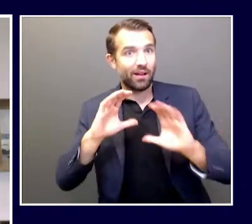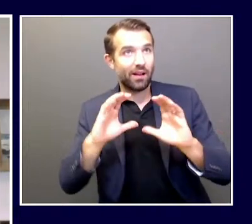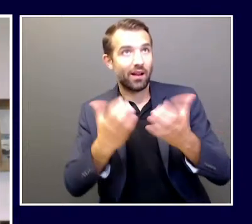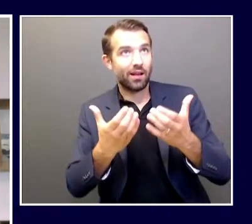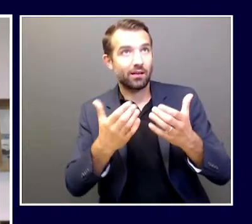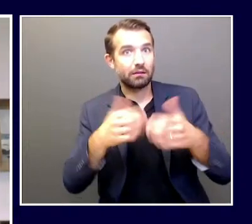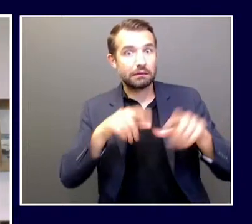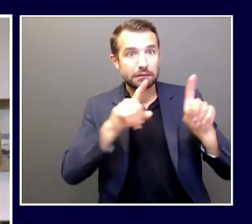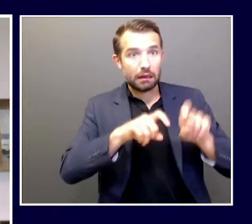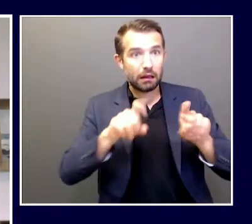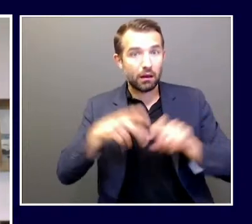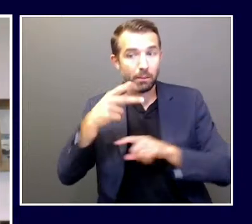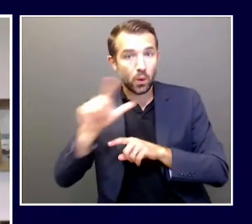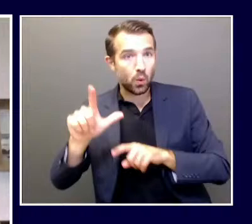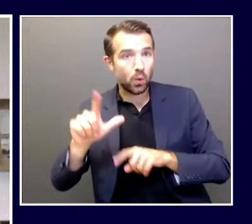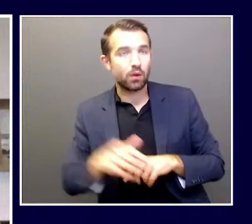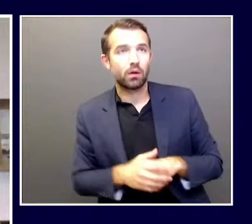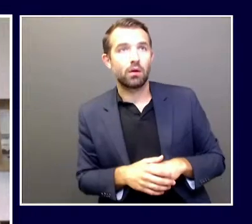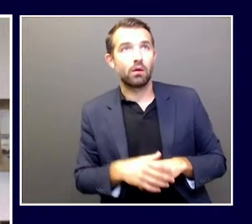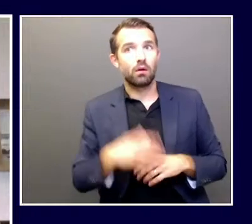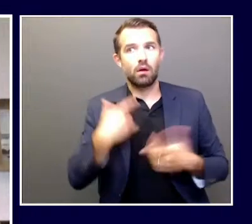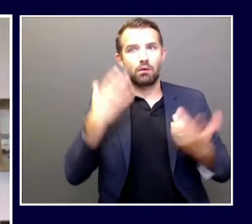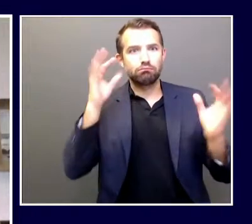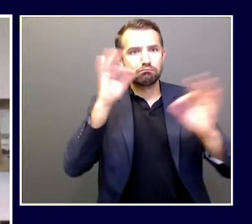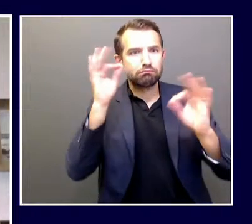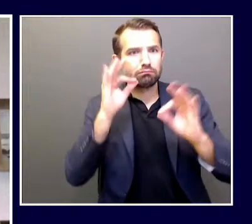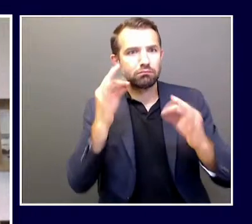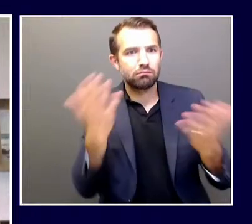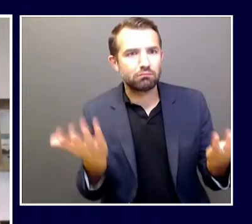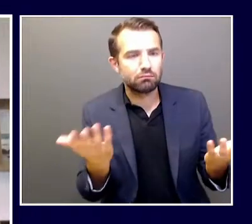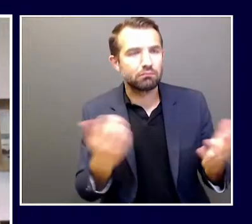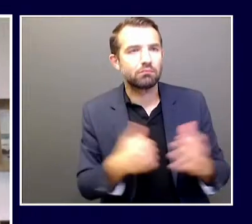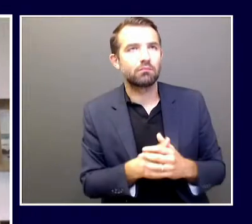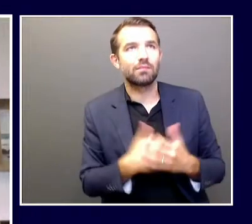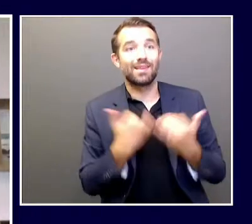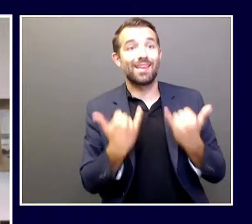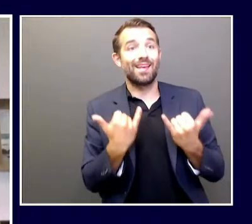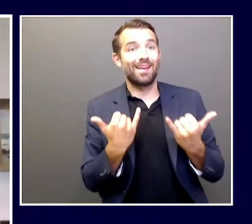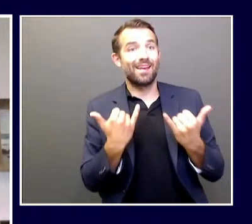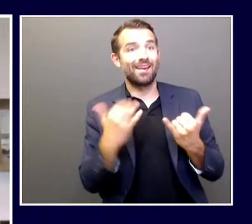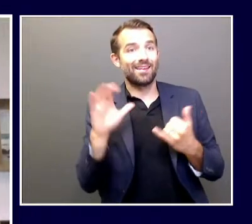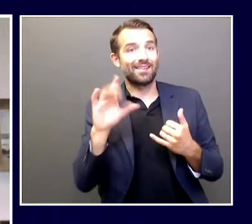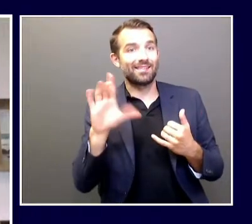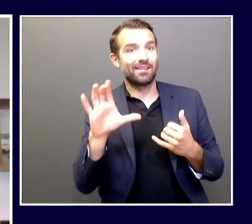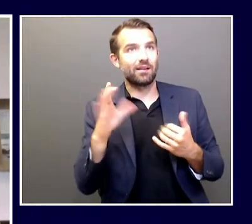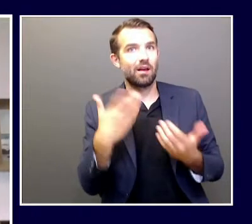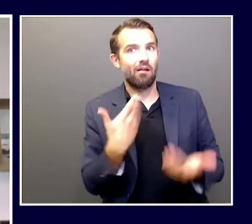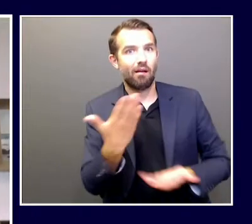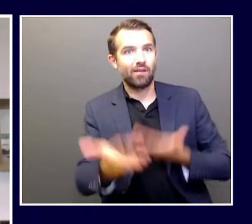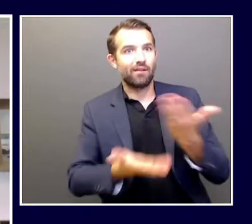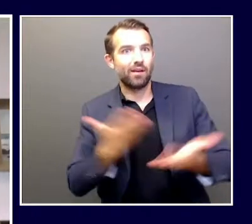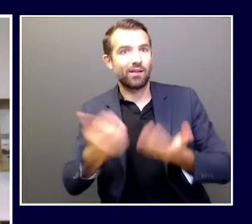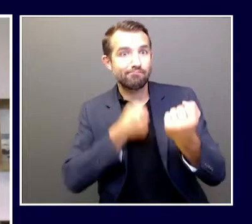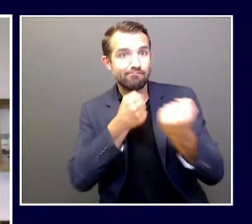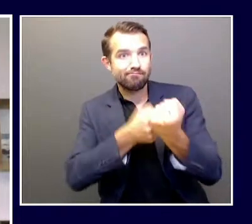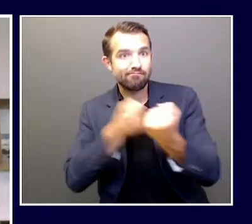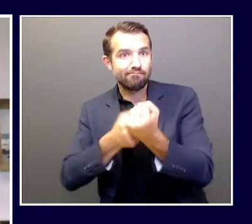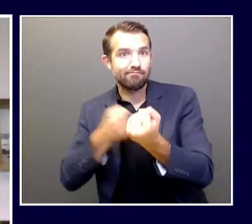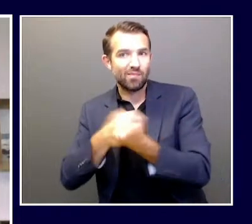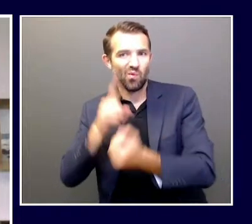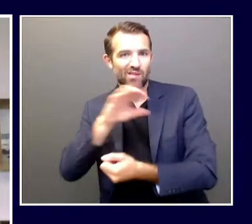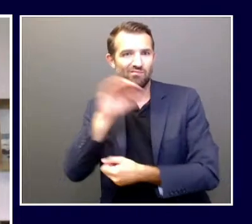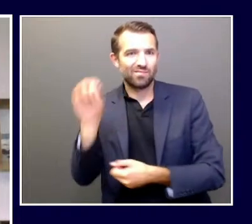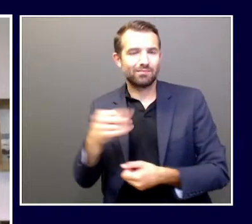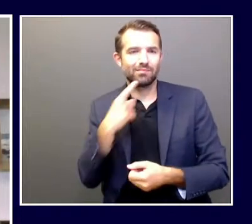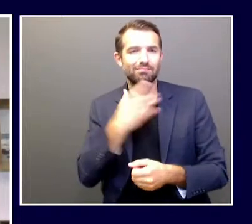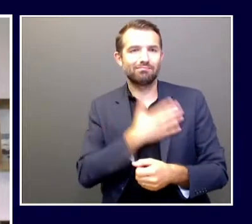CDC endorses 100%. Those are some of the differences that we've got that I think will keep kids in the classroom. Now, as